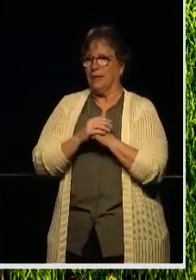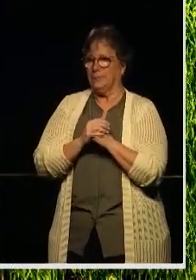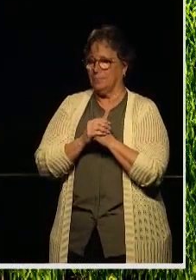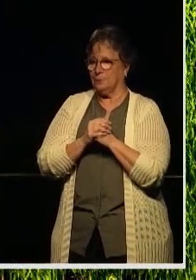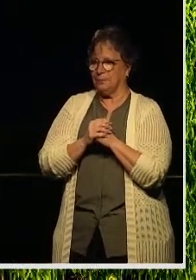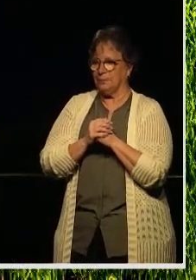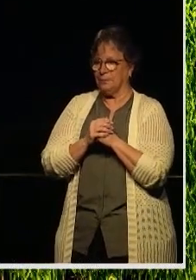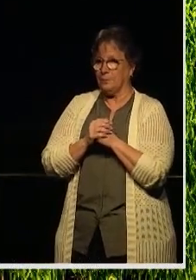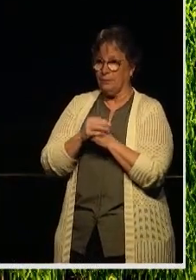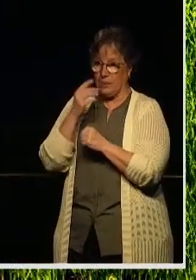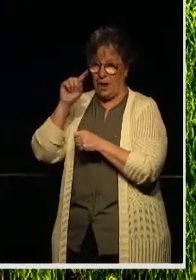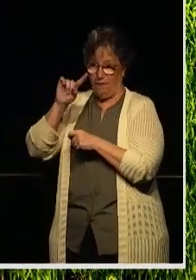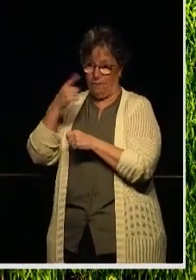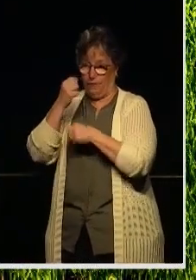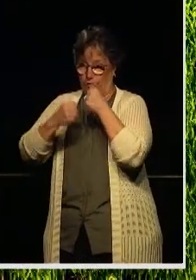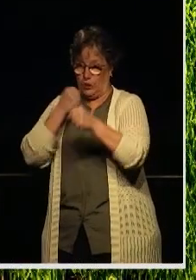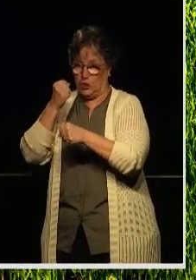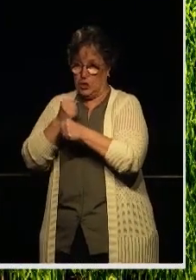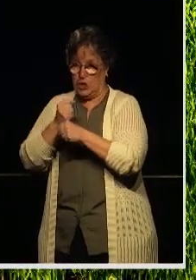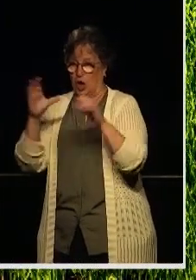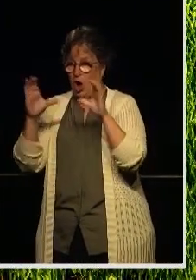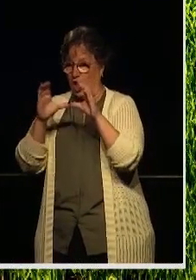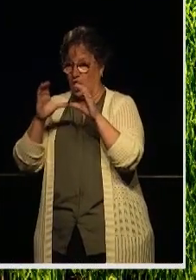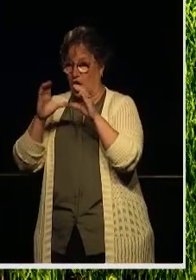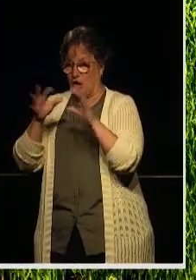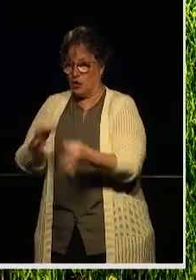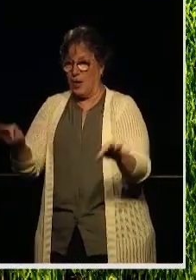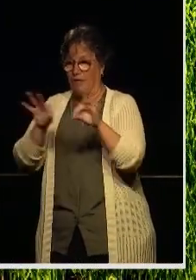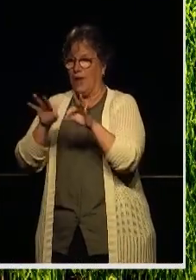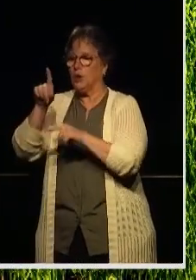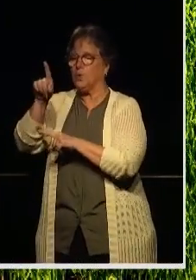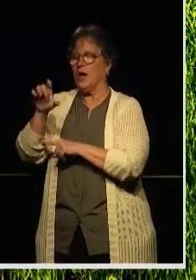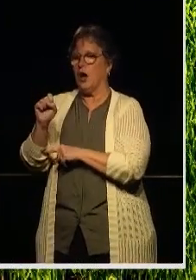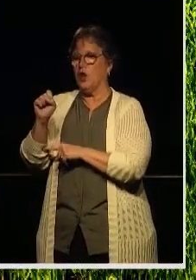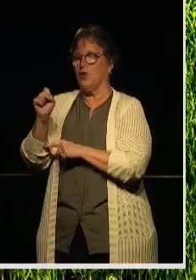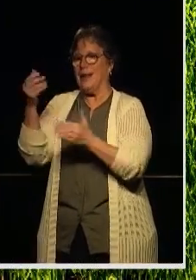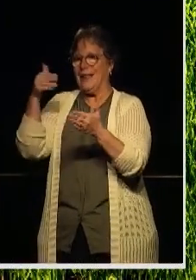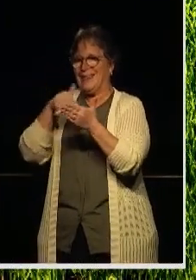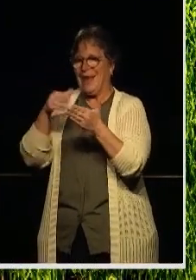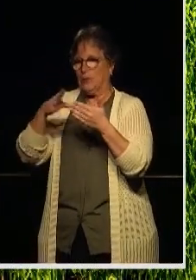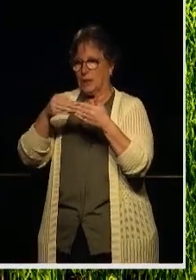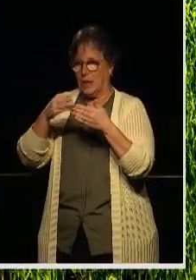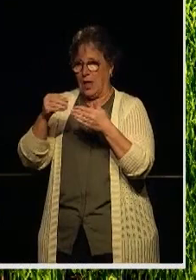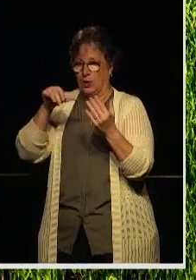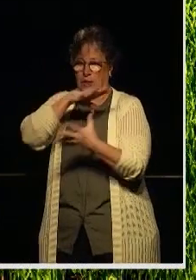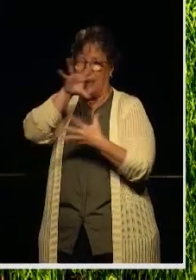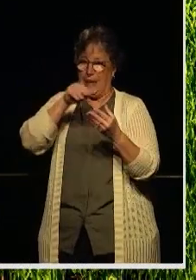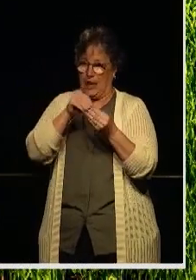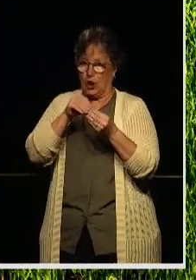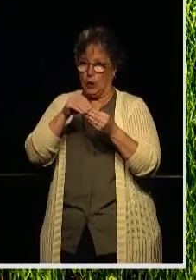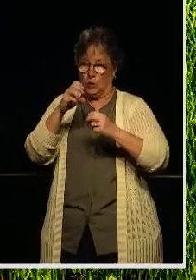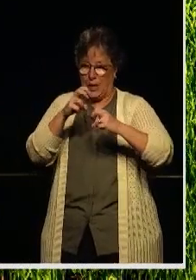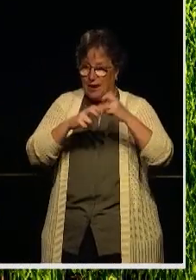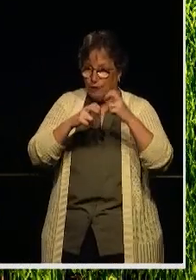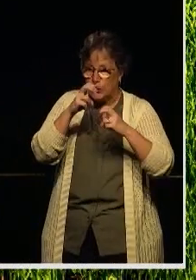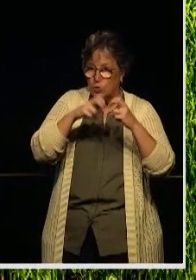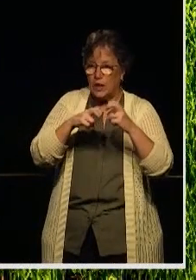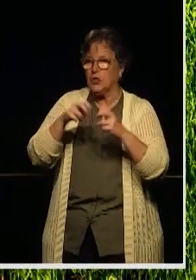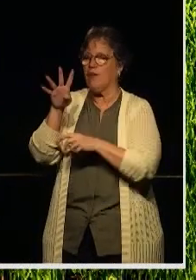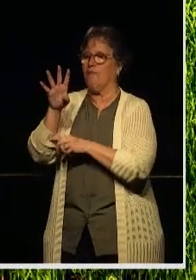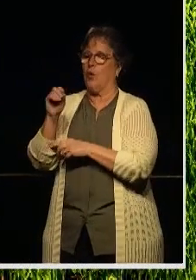In year one, our average contract value is going to be $100,000. This includes infrastructure, in this case, a 40-foot shipping container